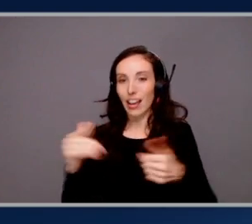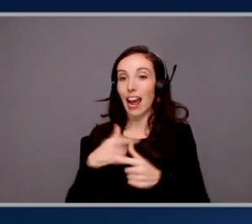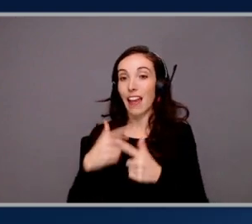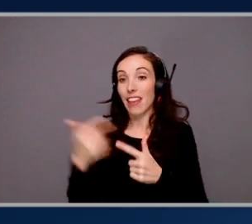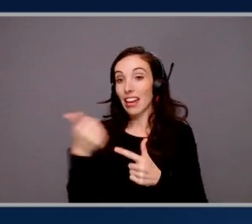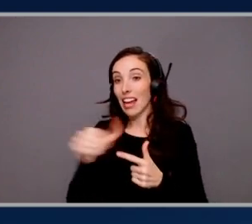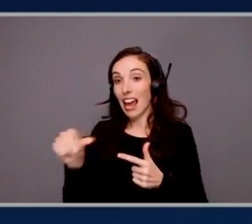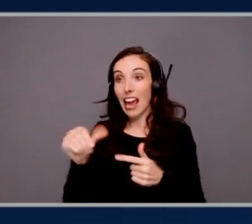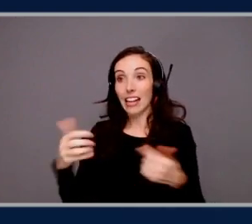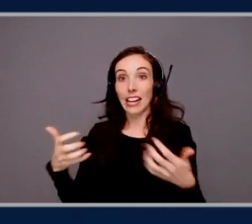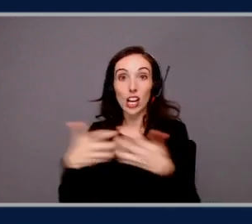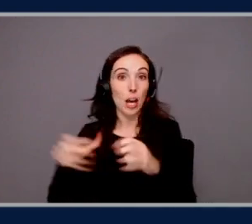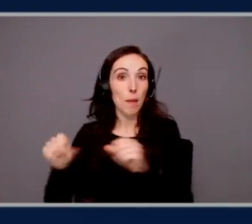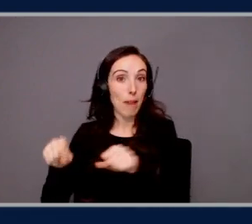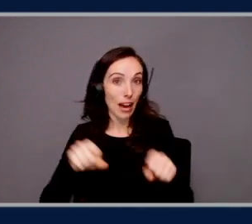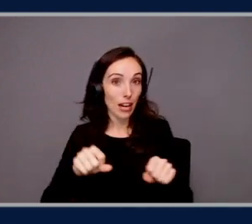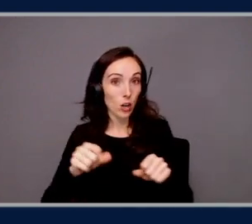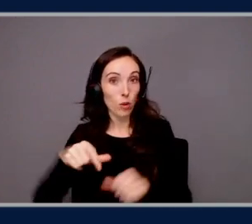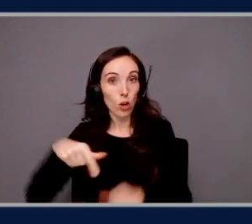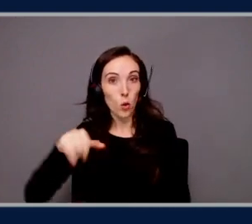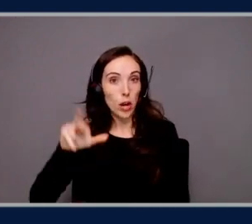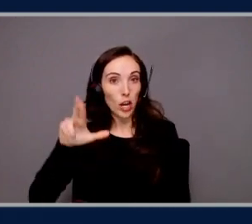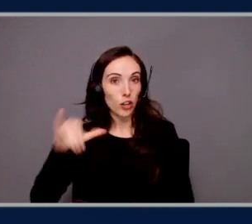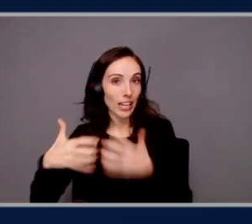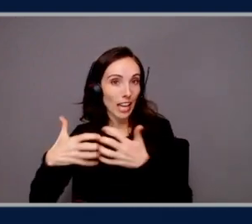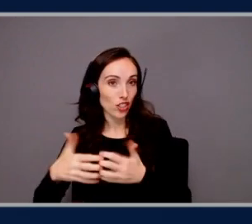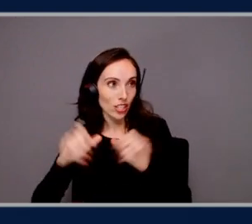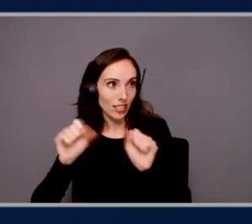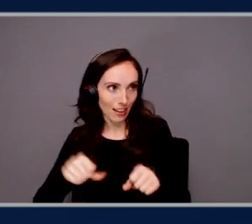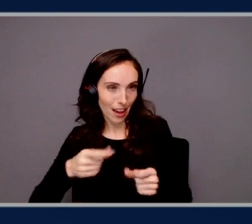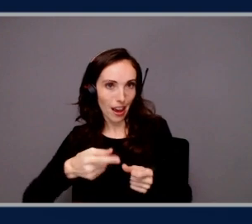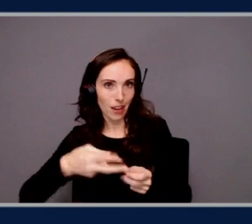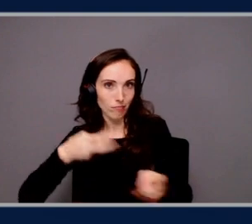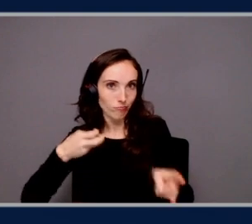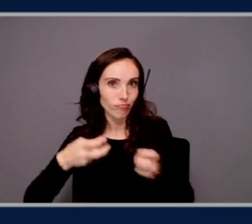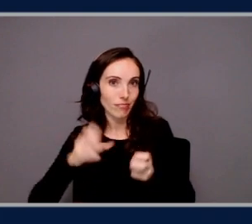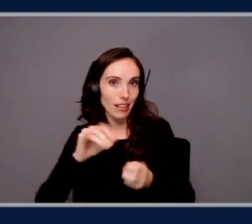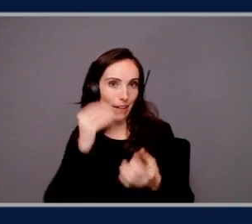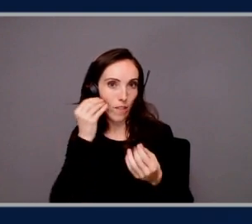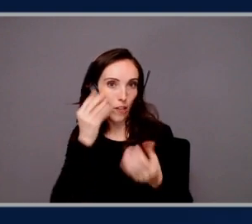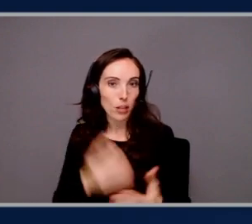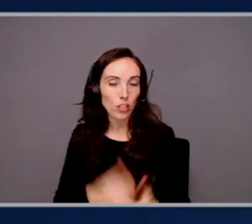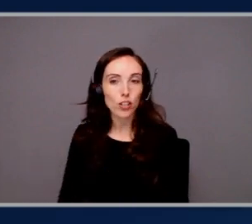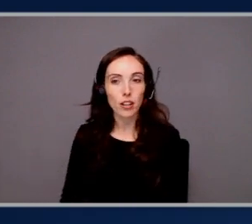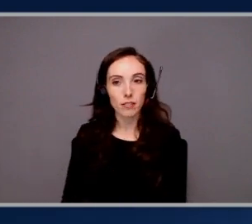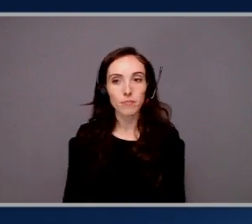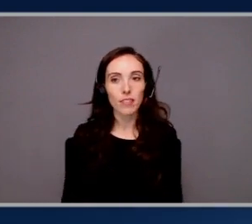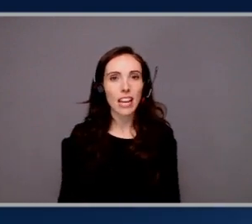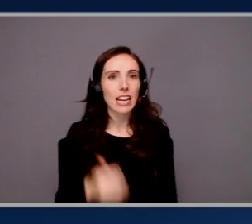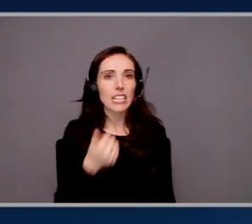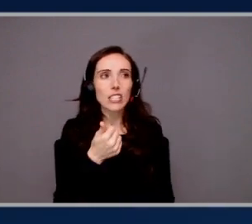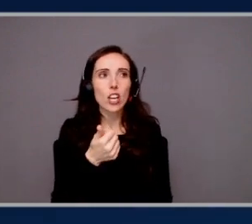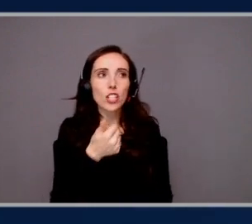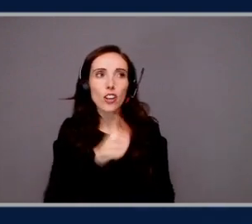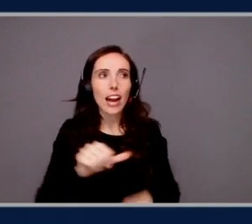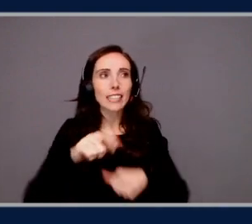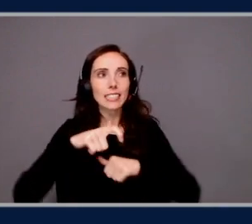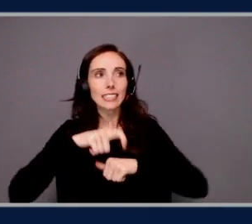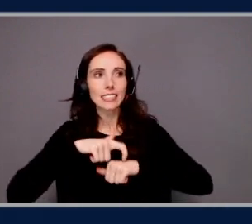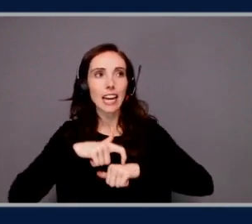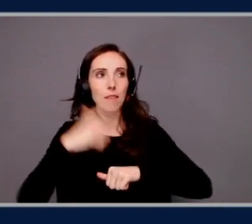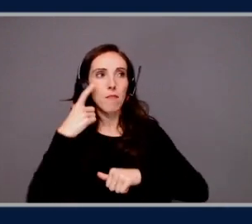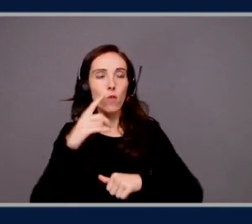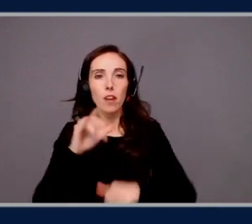query engine can query the data. Is there any time for the Iceberg metadata to be kind of created,